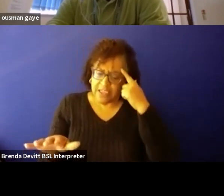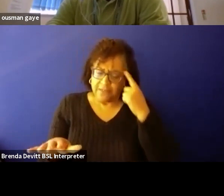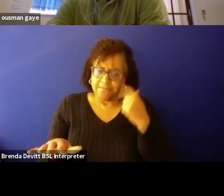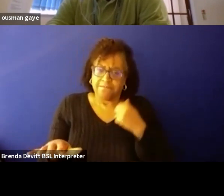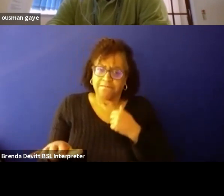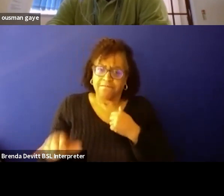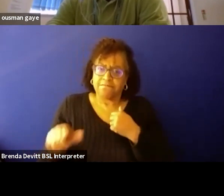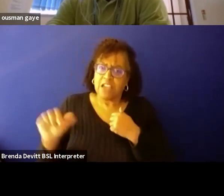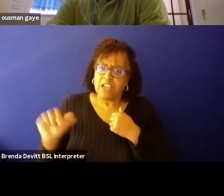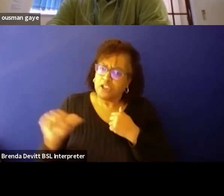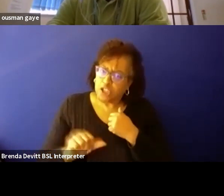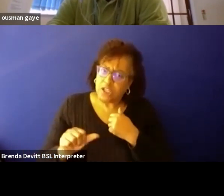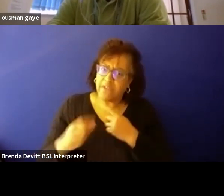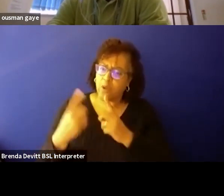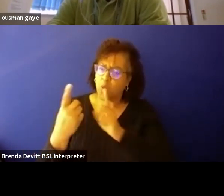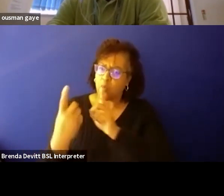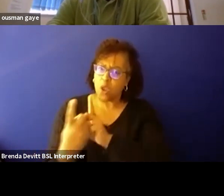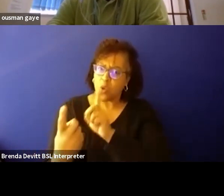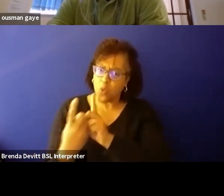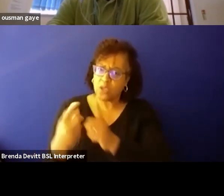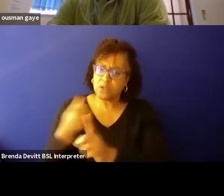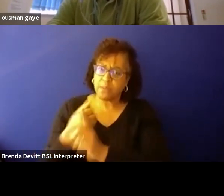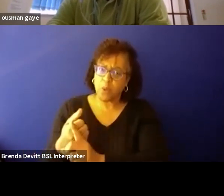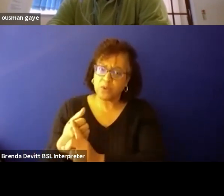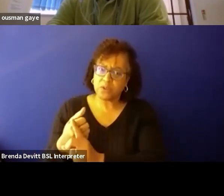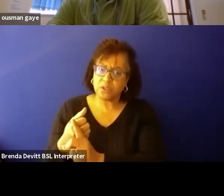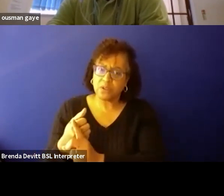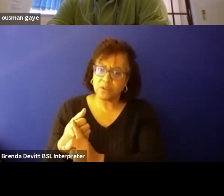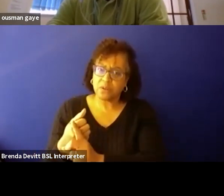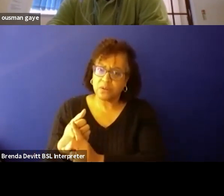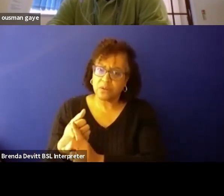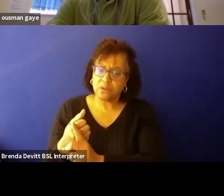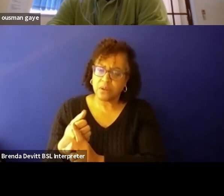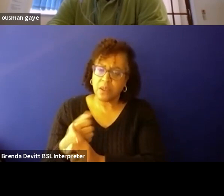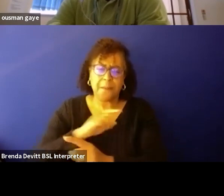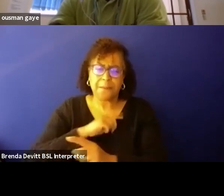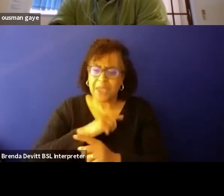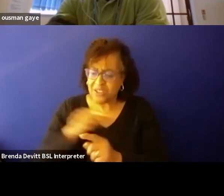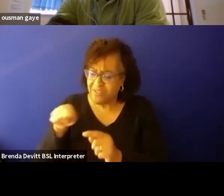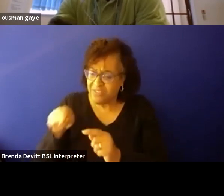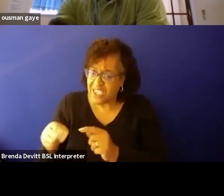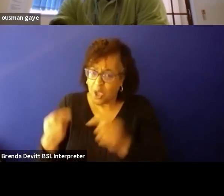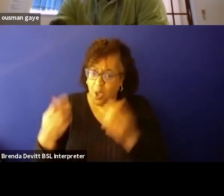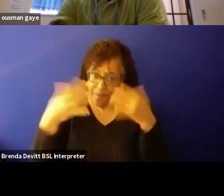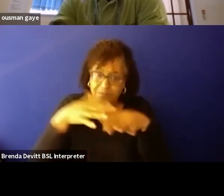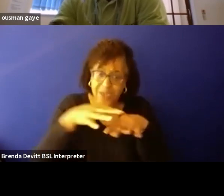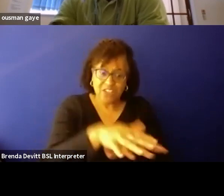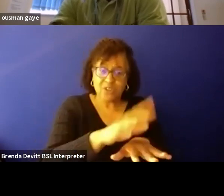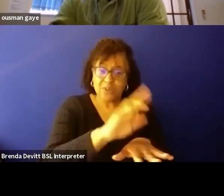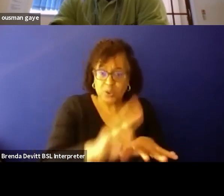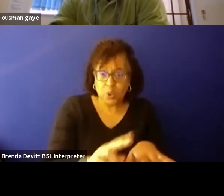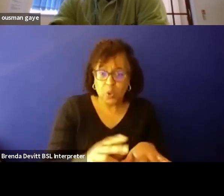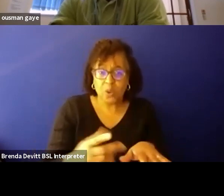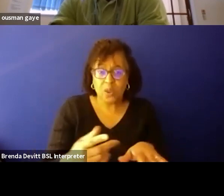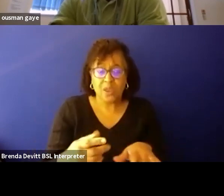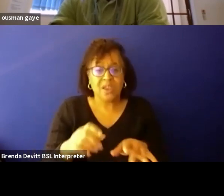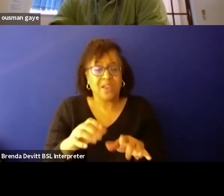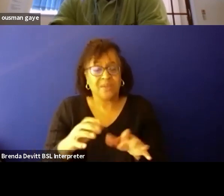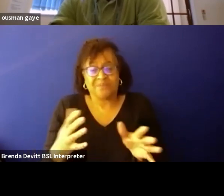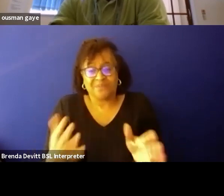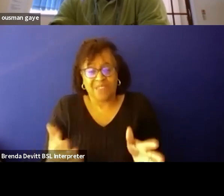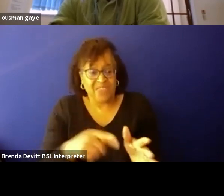have one-to-one support. Because if they're in a mainstream school and not a special school and they're interrupting the